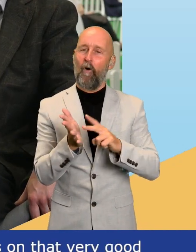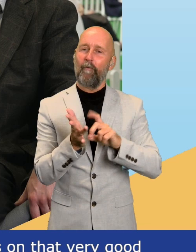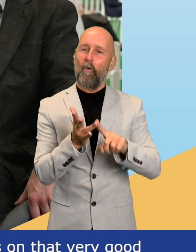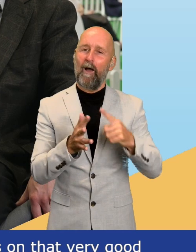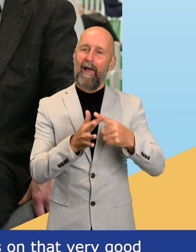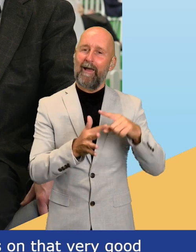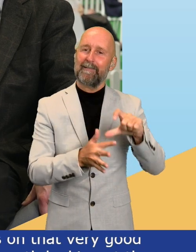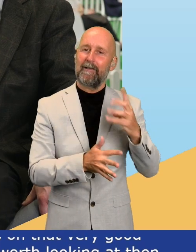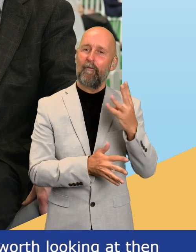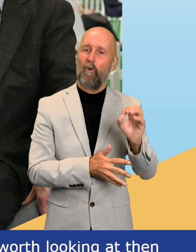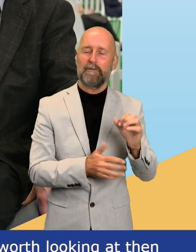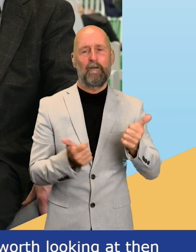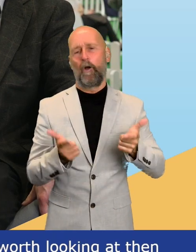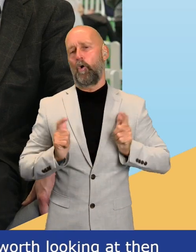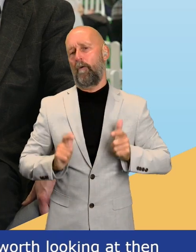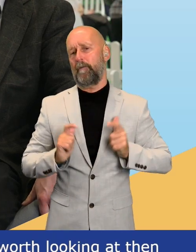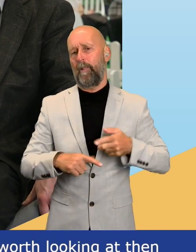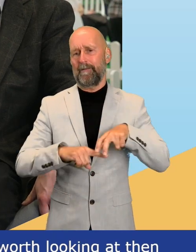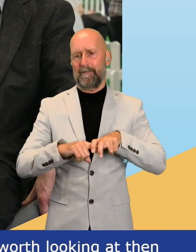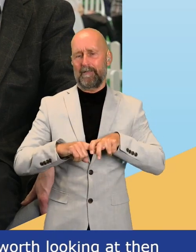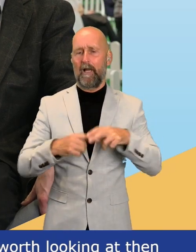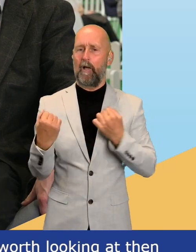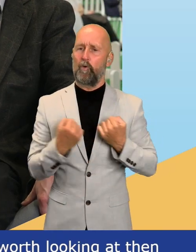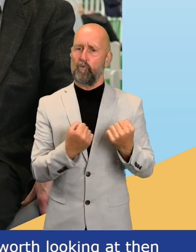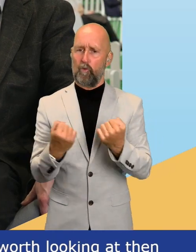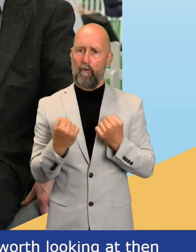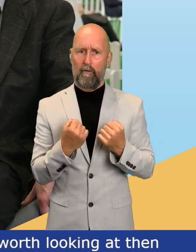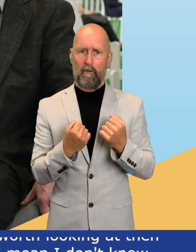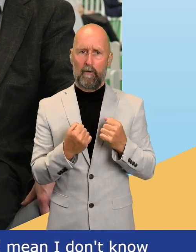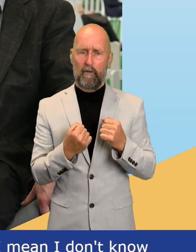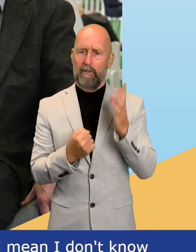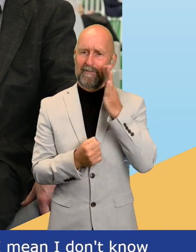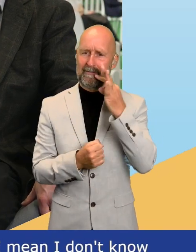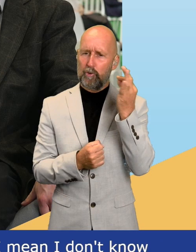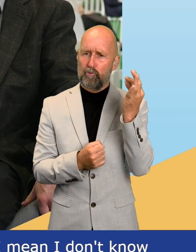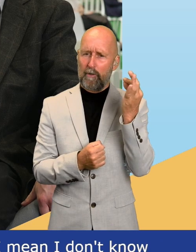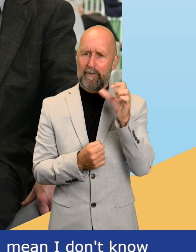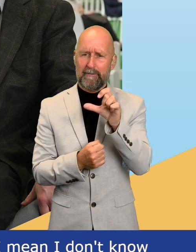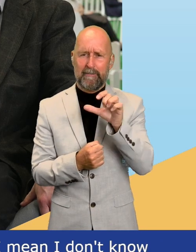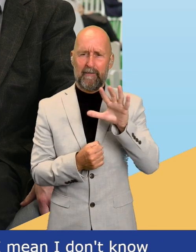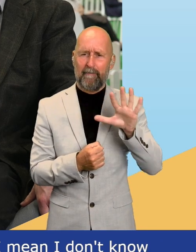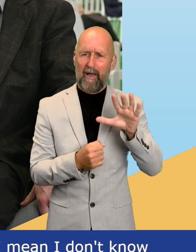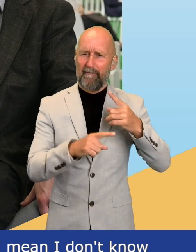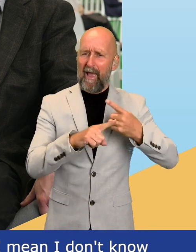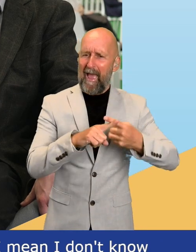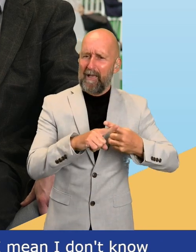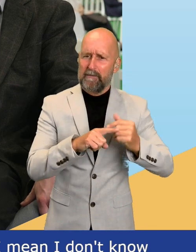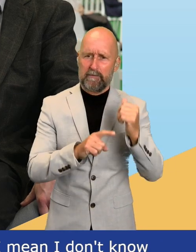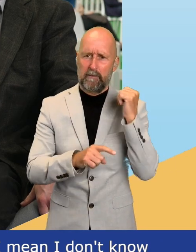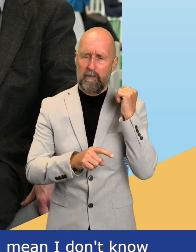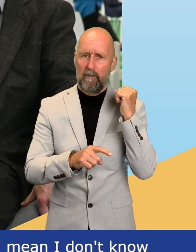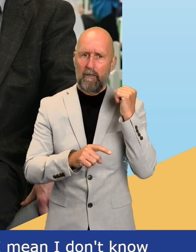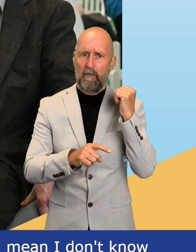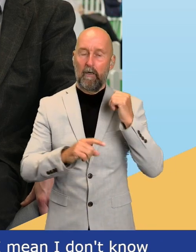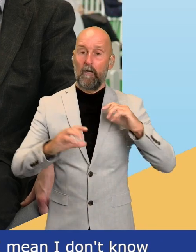fantastically comfortable seats, I found. I drove a Citroen C5X the other day. The